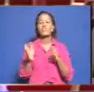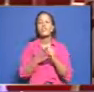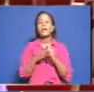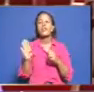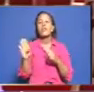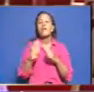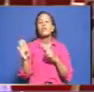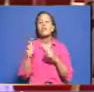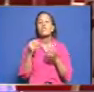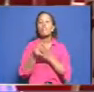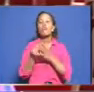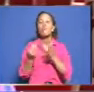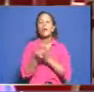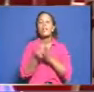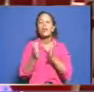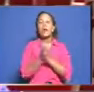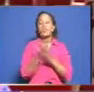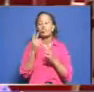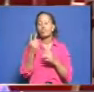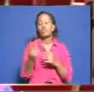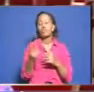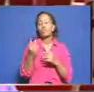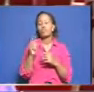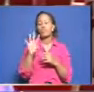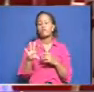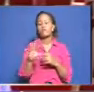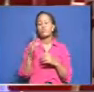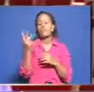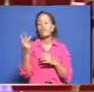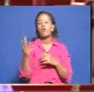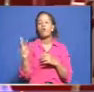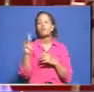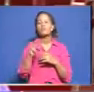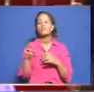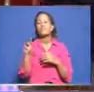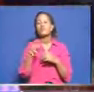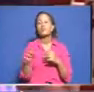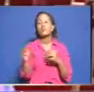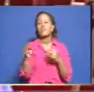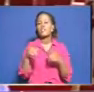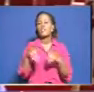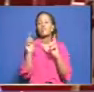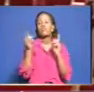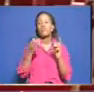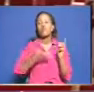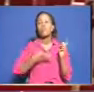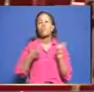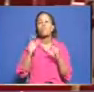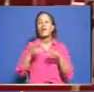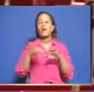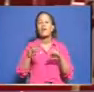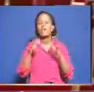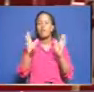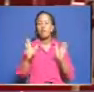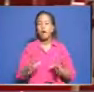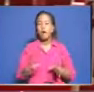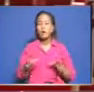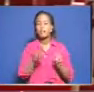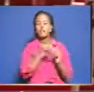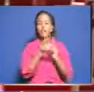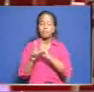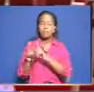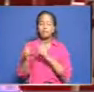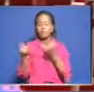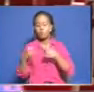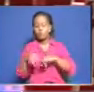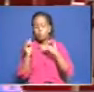of which 254.4 million shillings was owed to farmers. And in a directive to bring